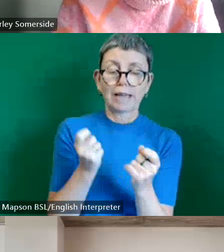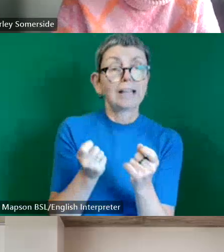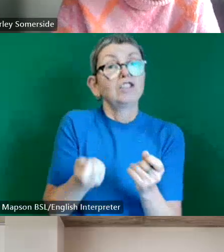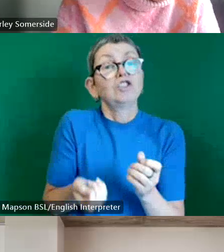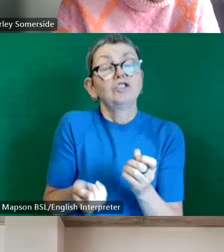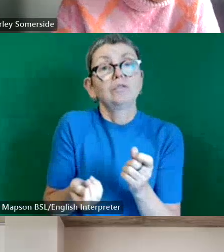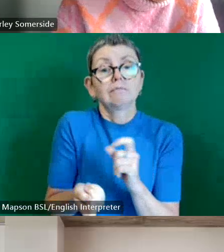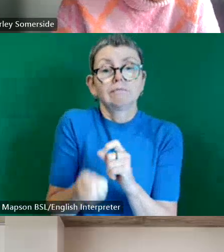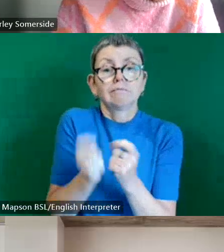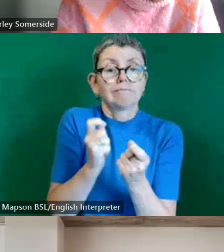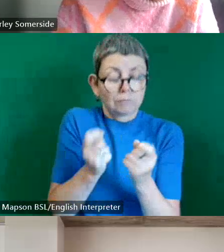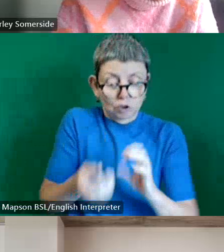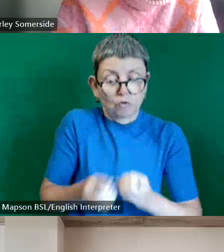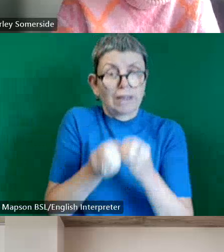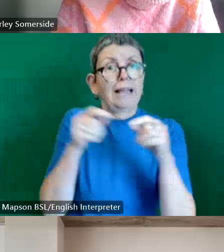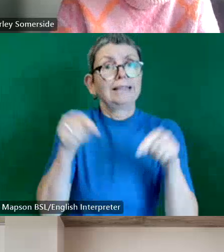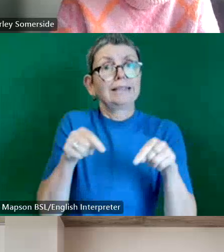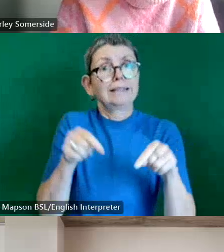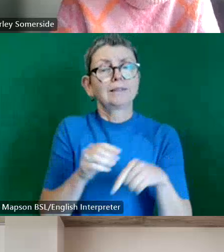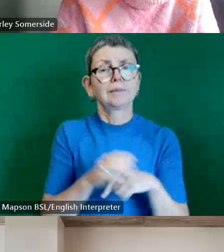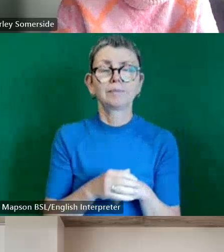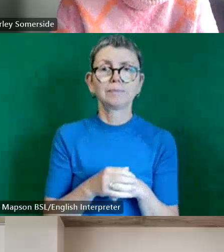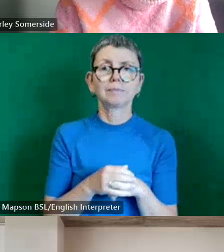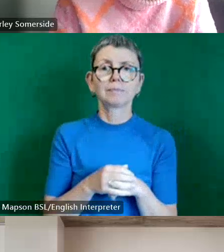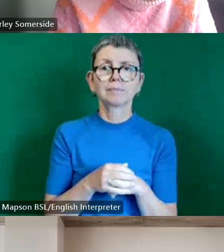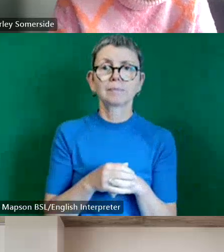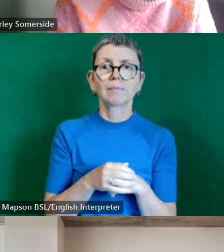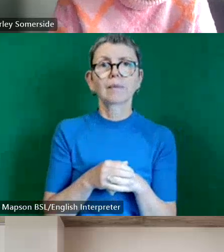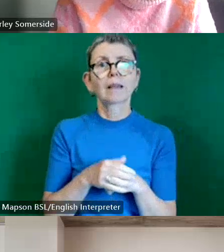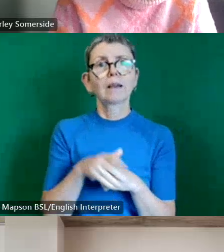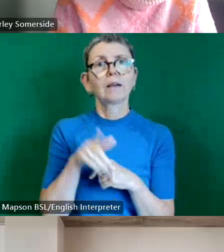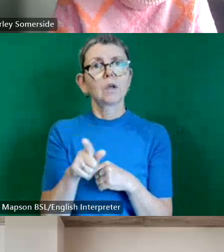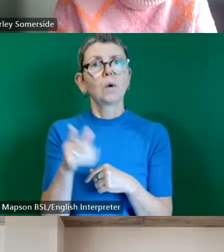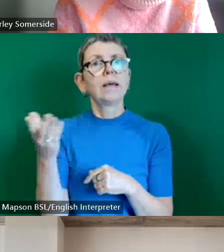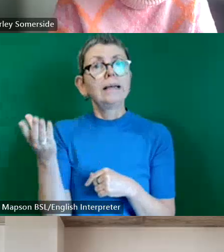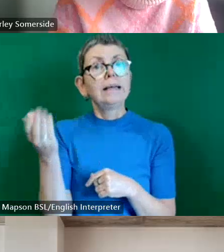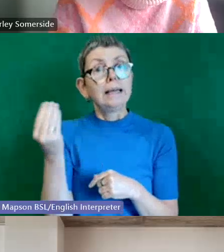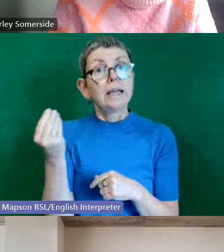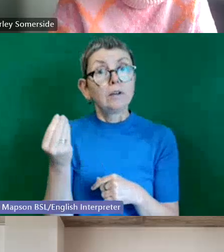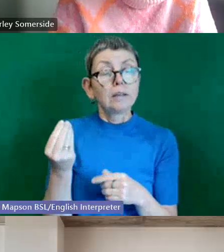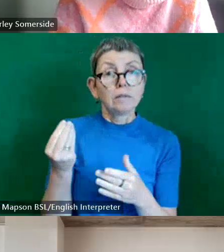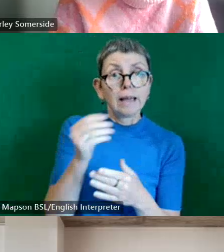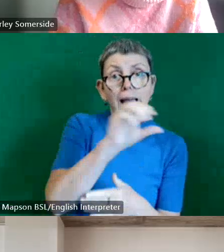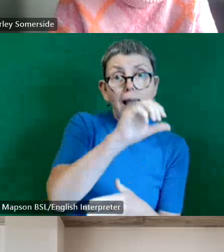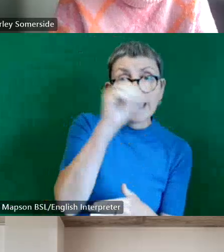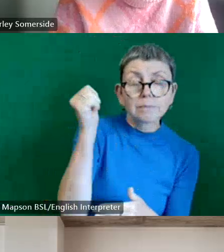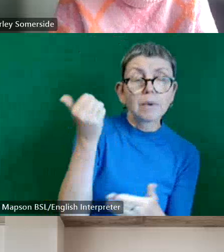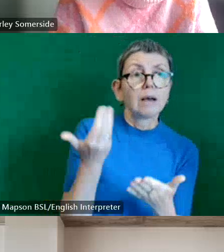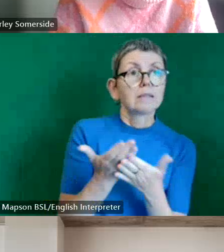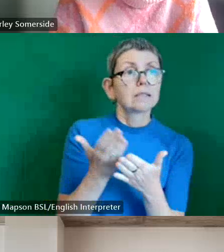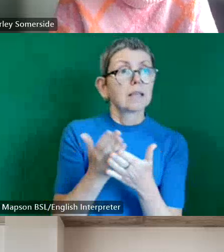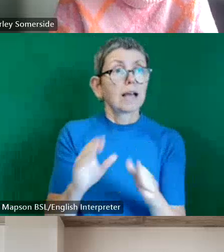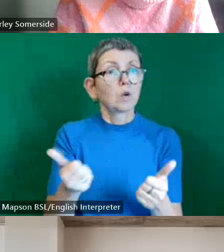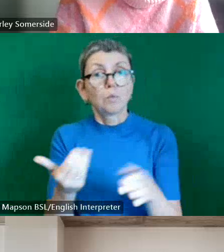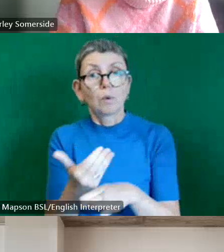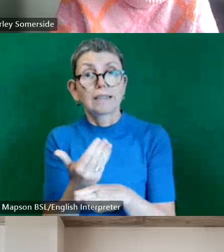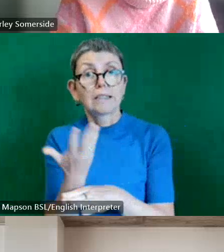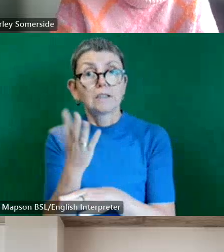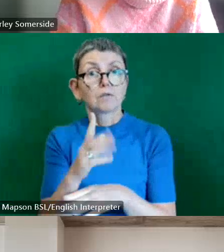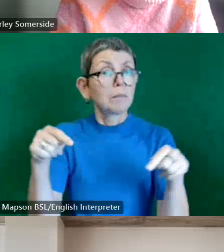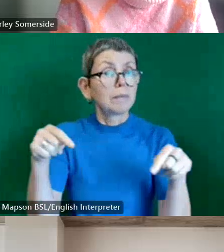sort of conceptualise it. And hearing from experts and sharing good practice and ideas in Scotland or further afield